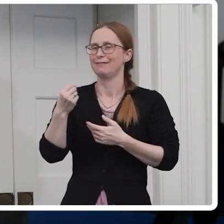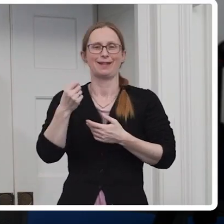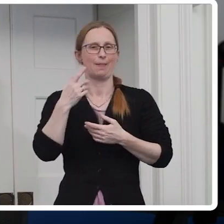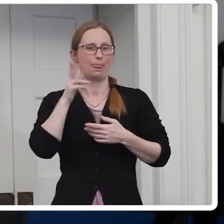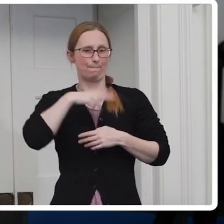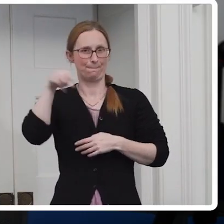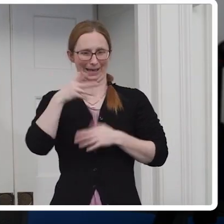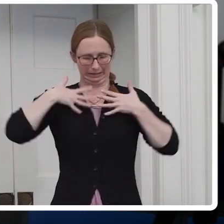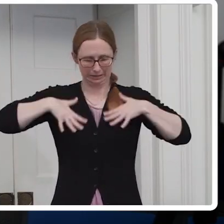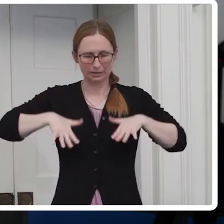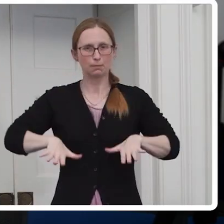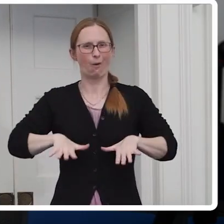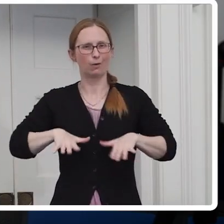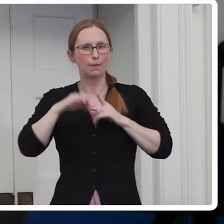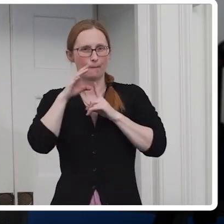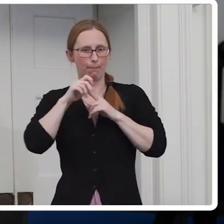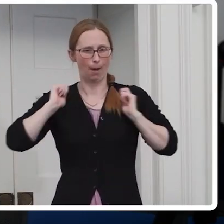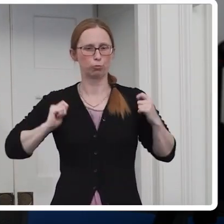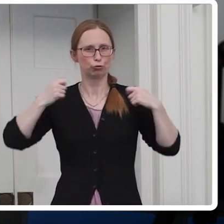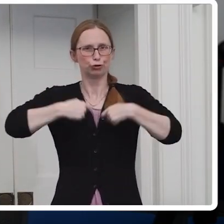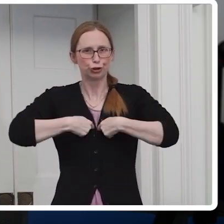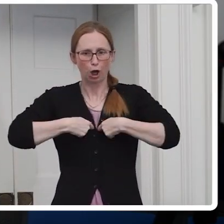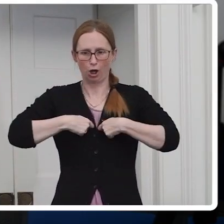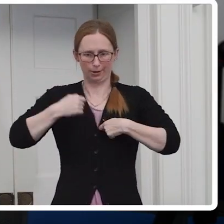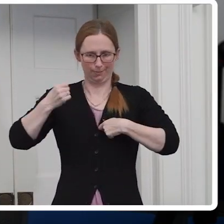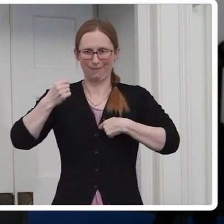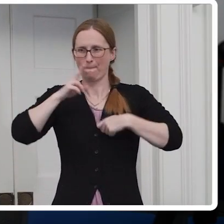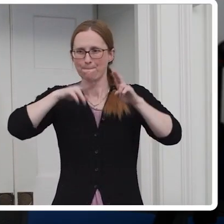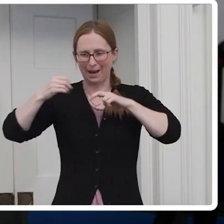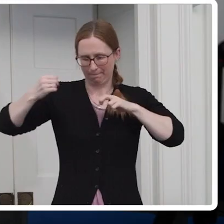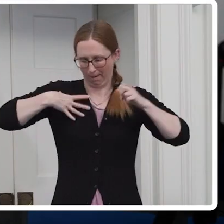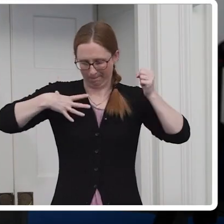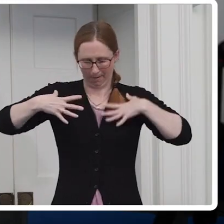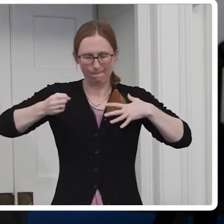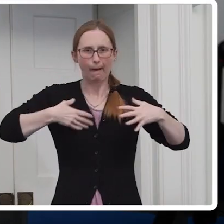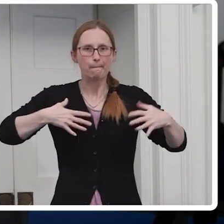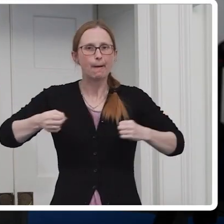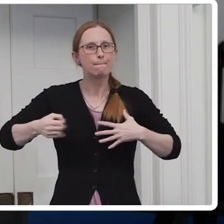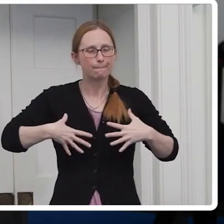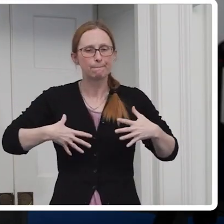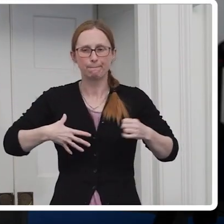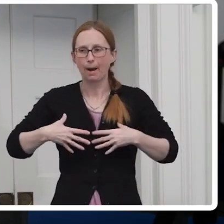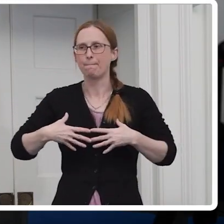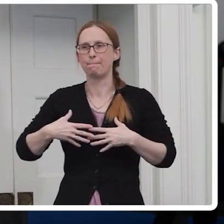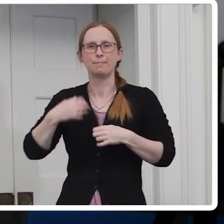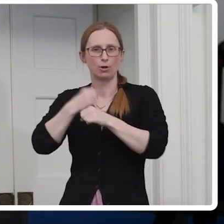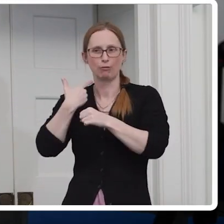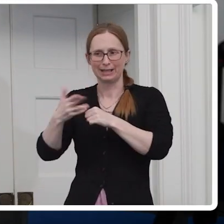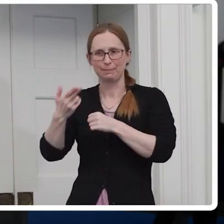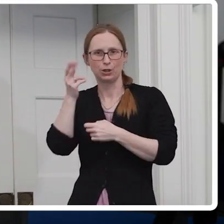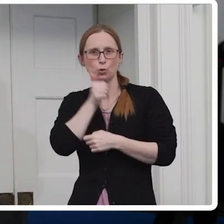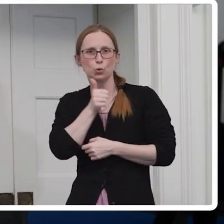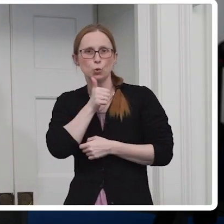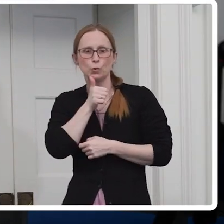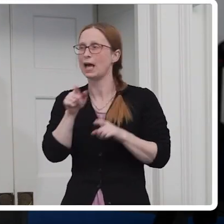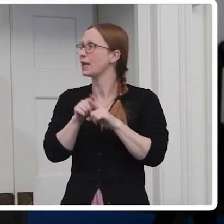have the painter's smock, this purple painter's shirt. It's a kind of stripy shirt, and it's covered in the paint that